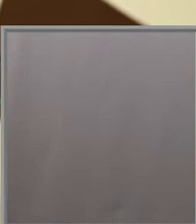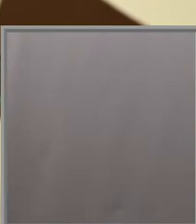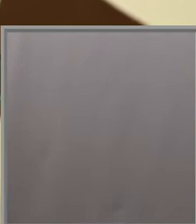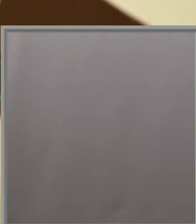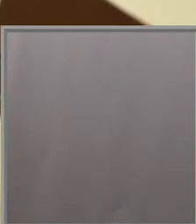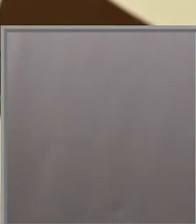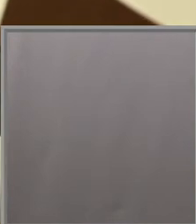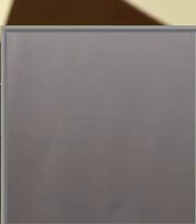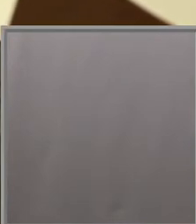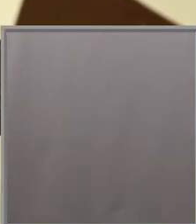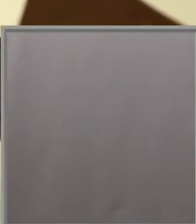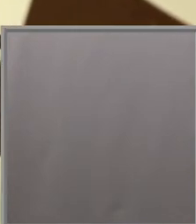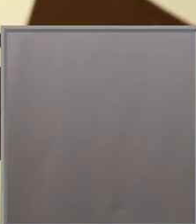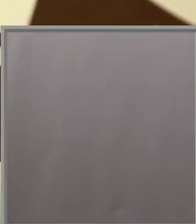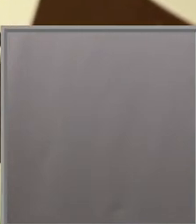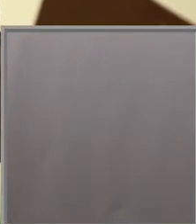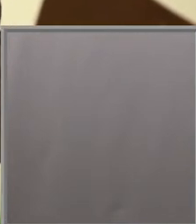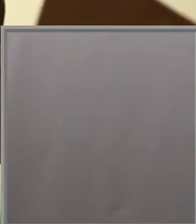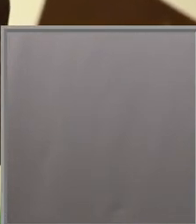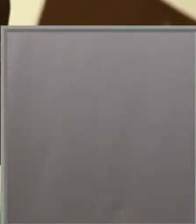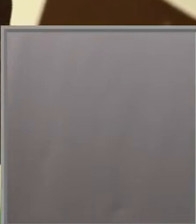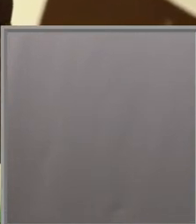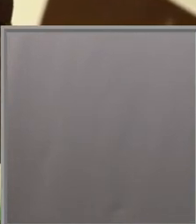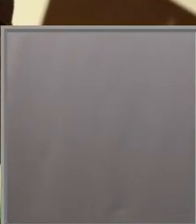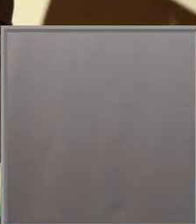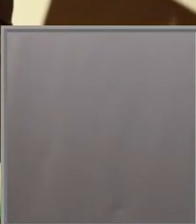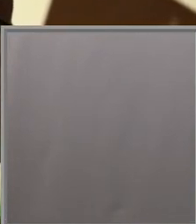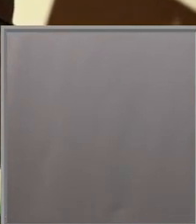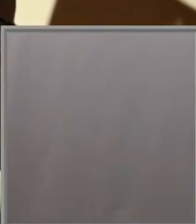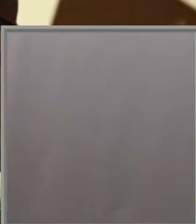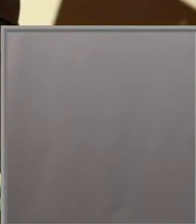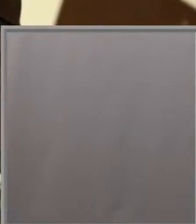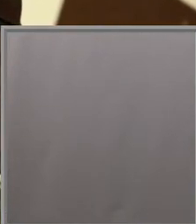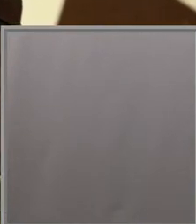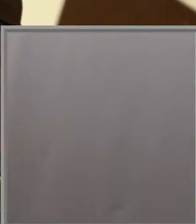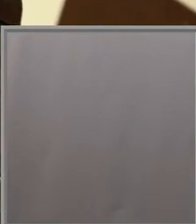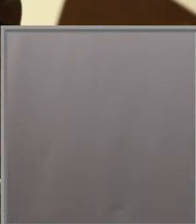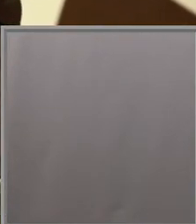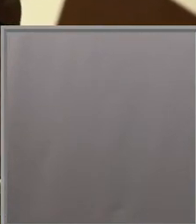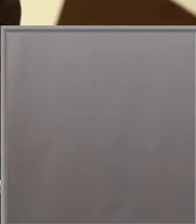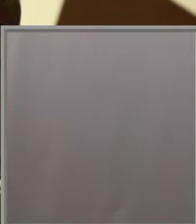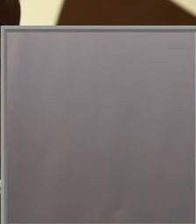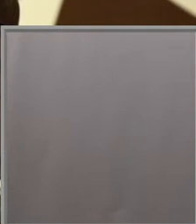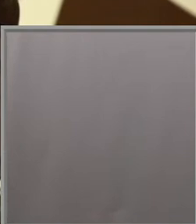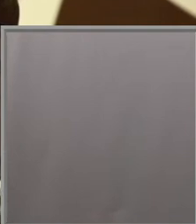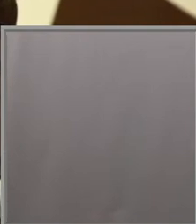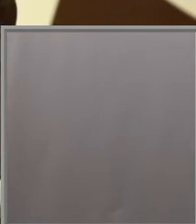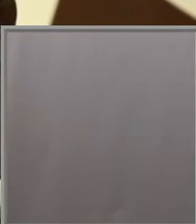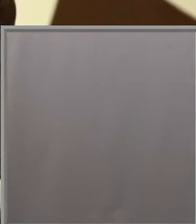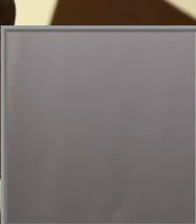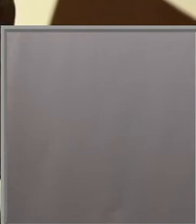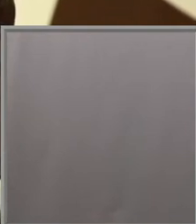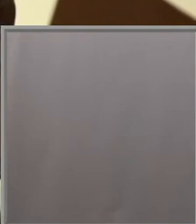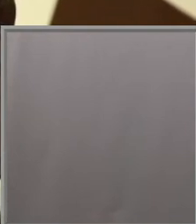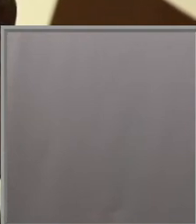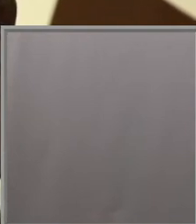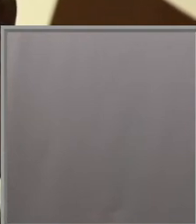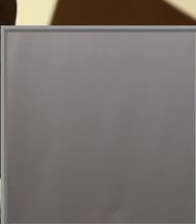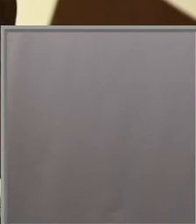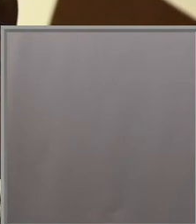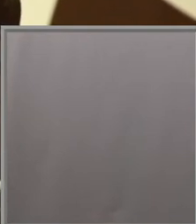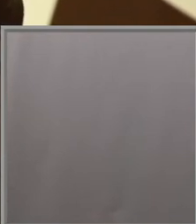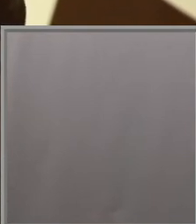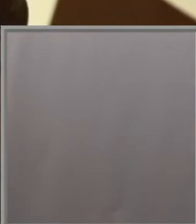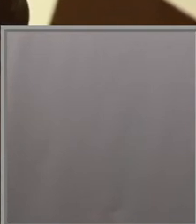Lifetime Achievement Award for Mama Mary Ramasera Palani,